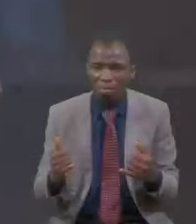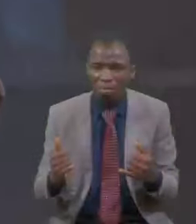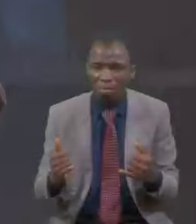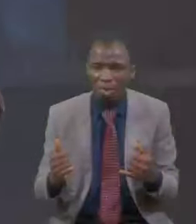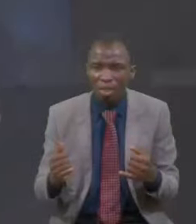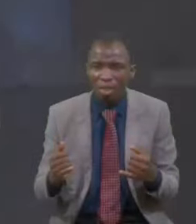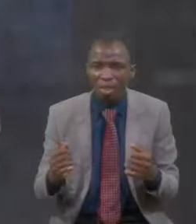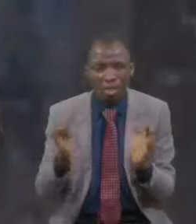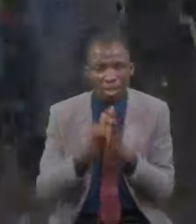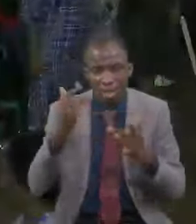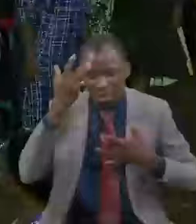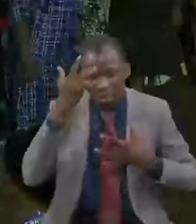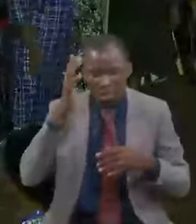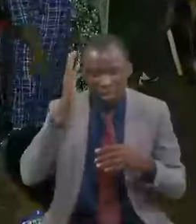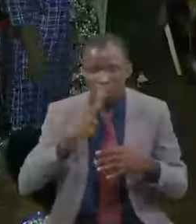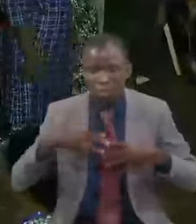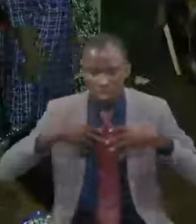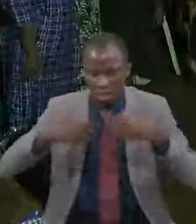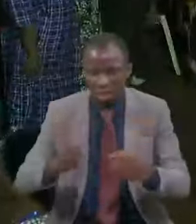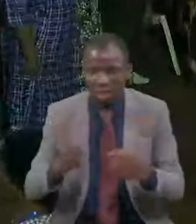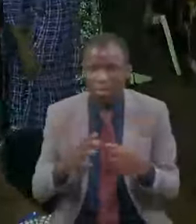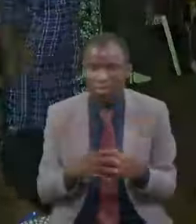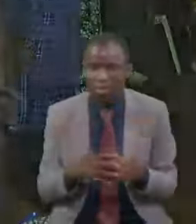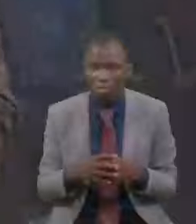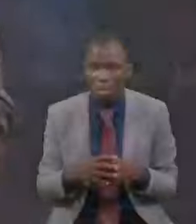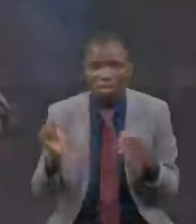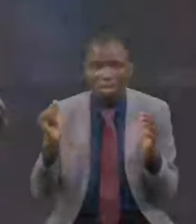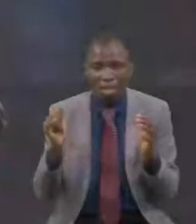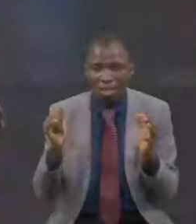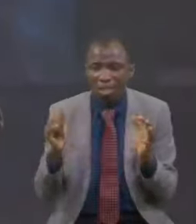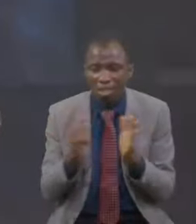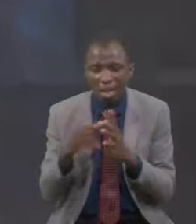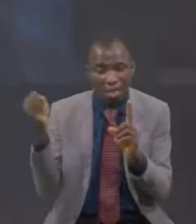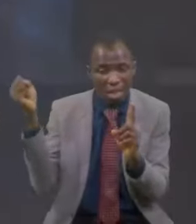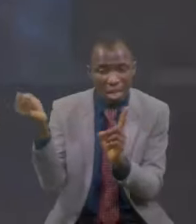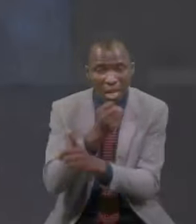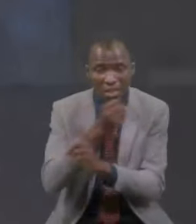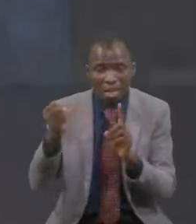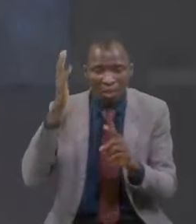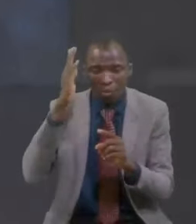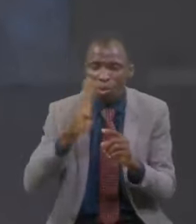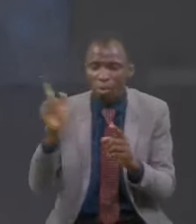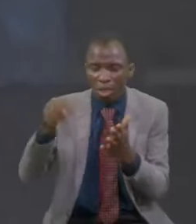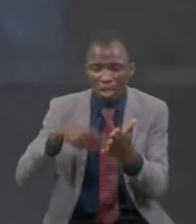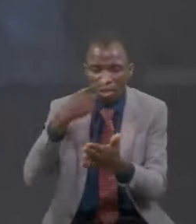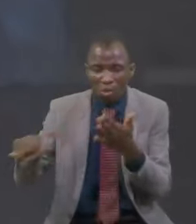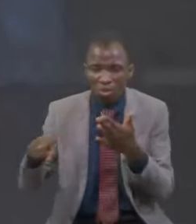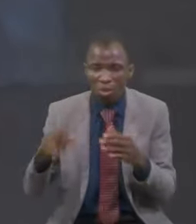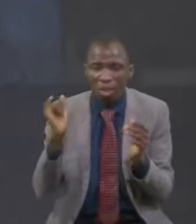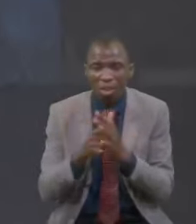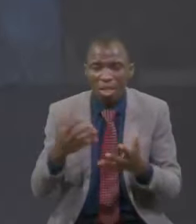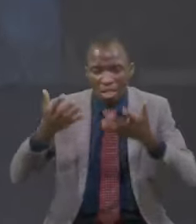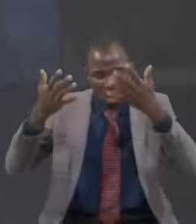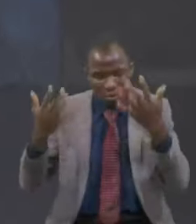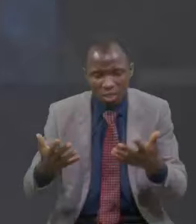will be healed. That attack will be canceled. That affliction will come